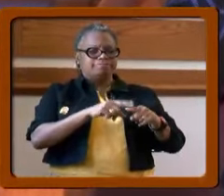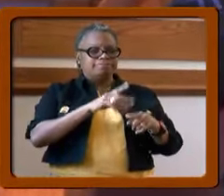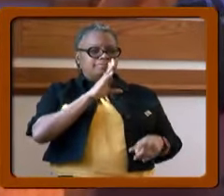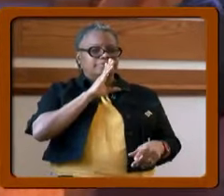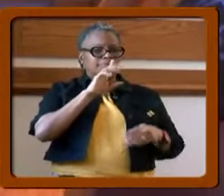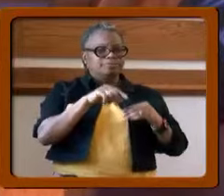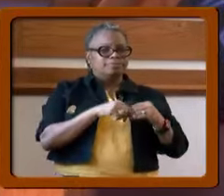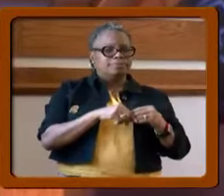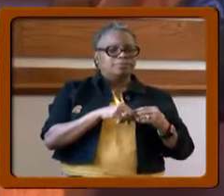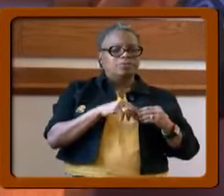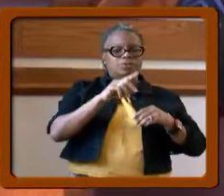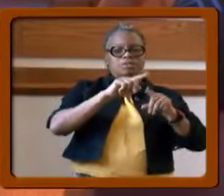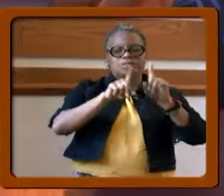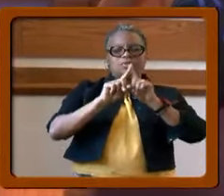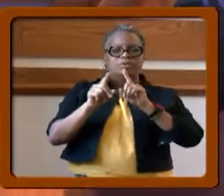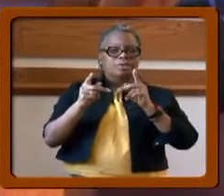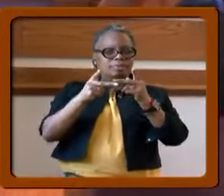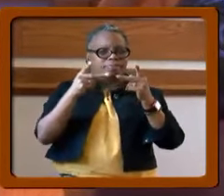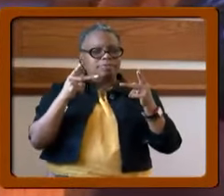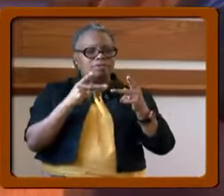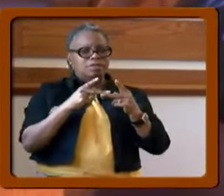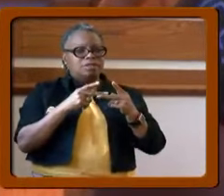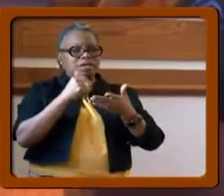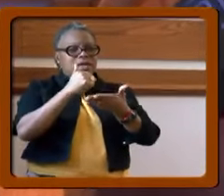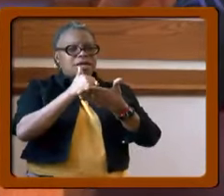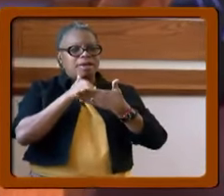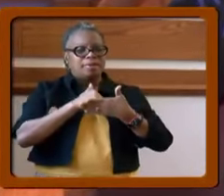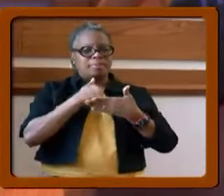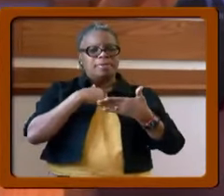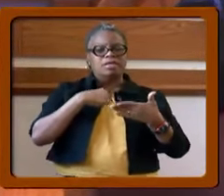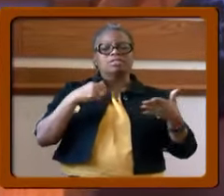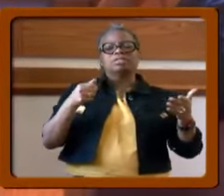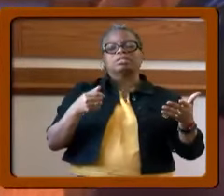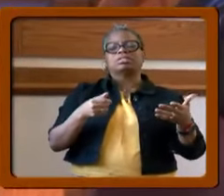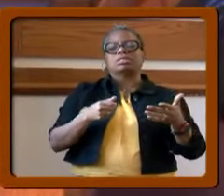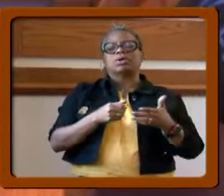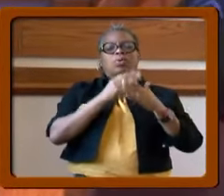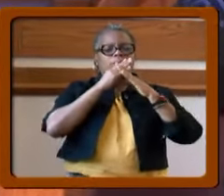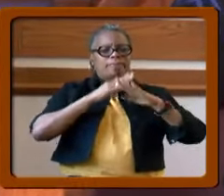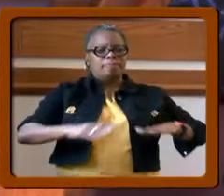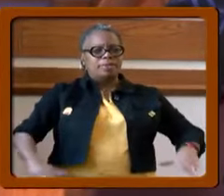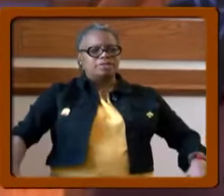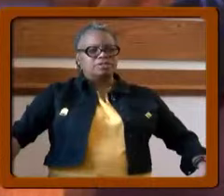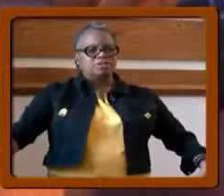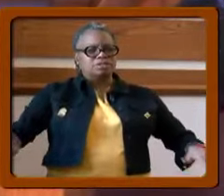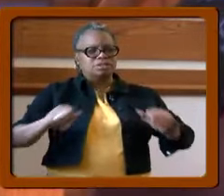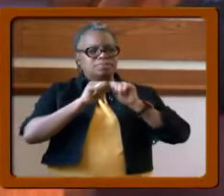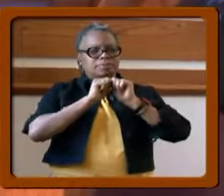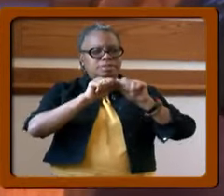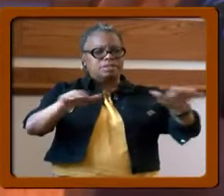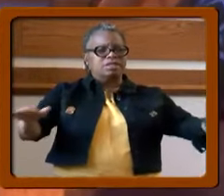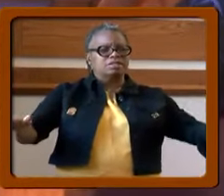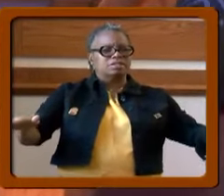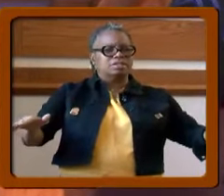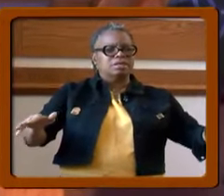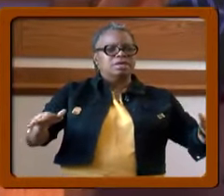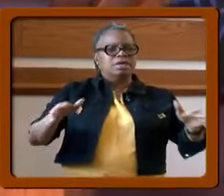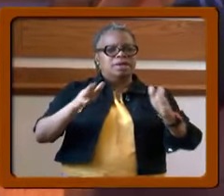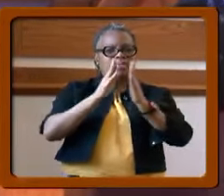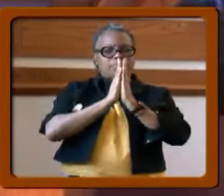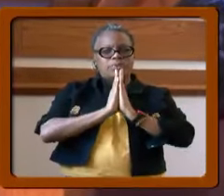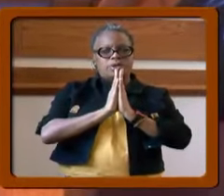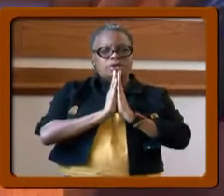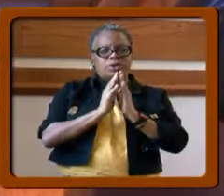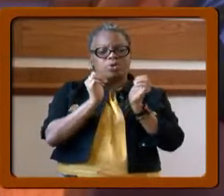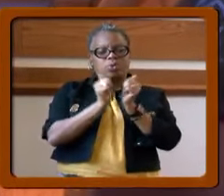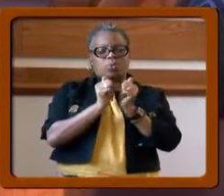In all of those places, help us wage peace through our actions of prayer, along with our